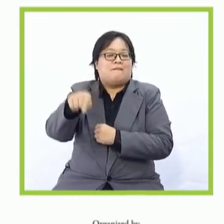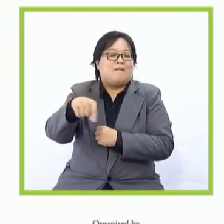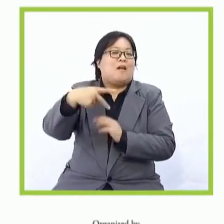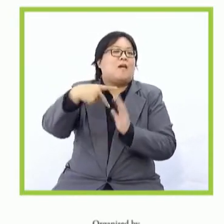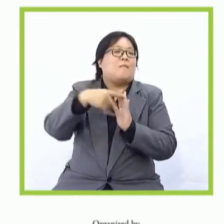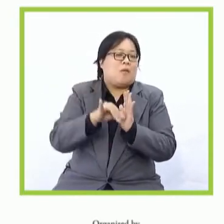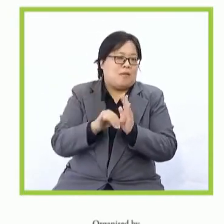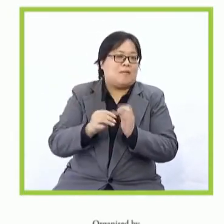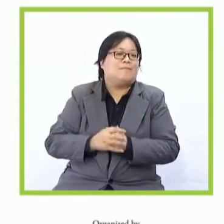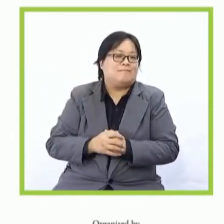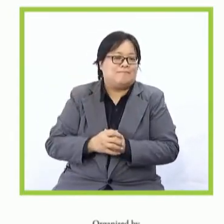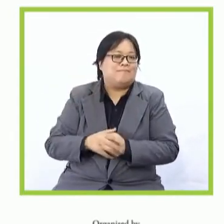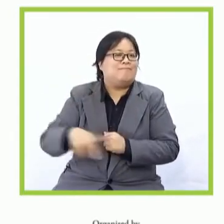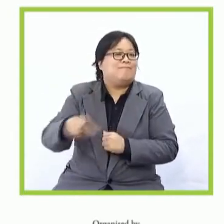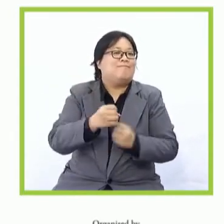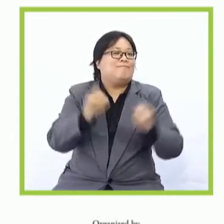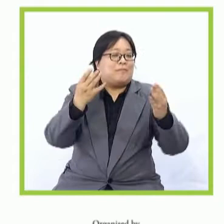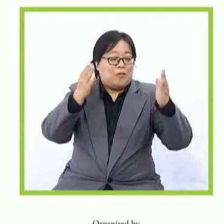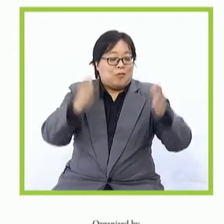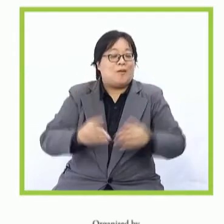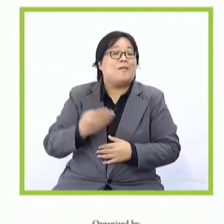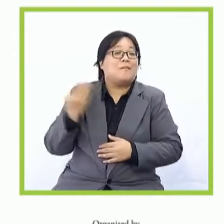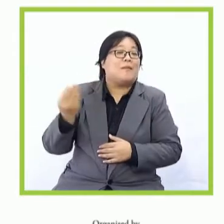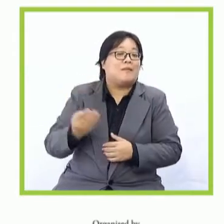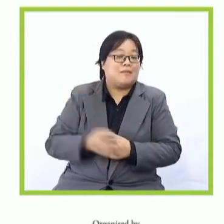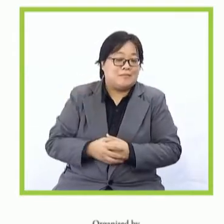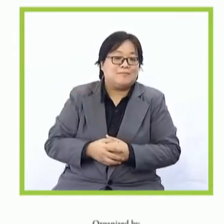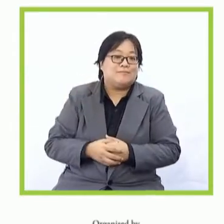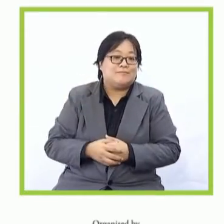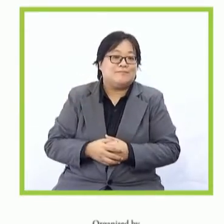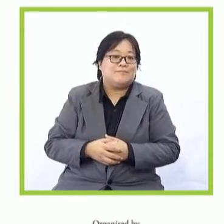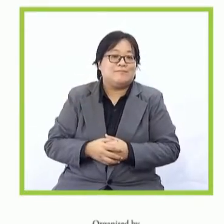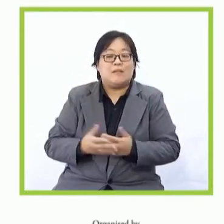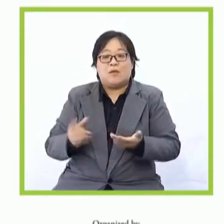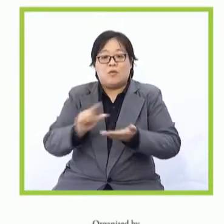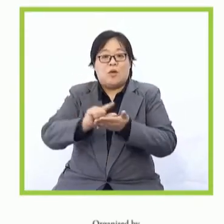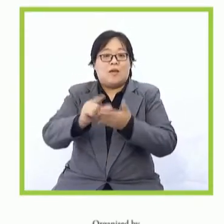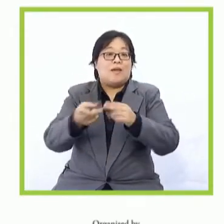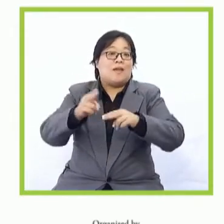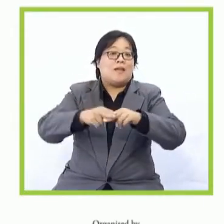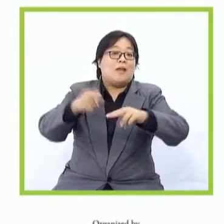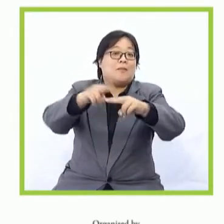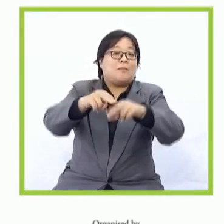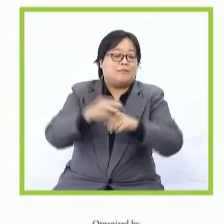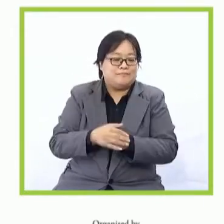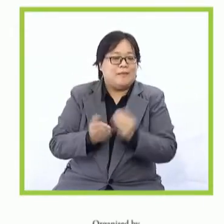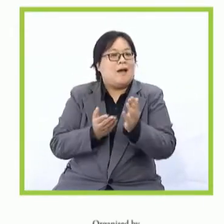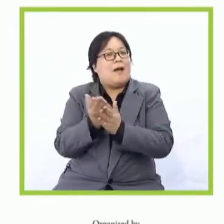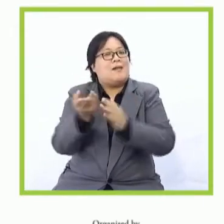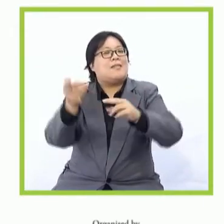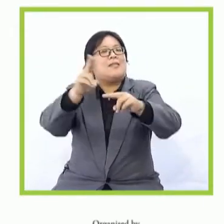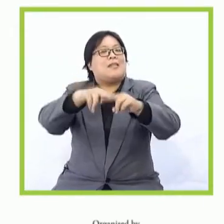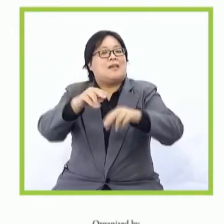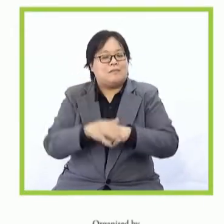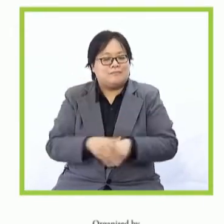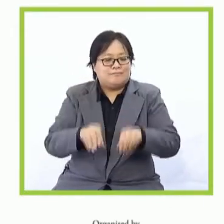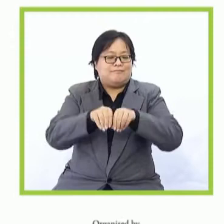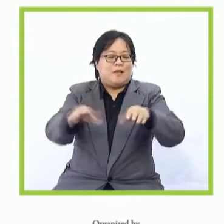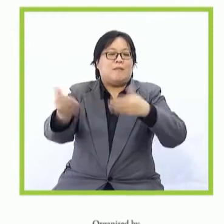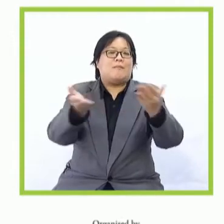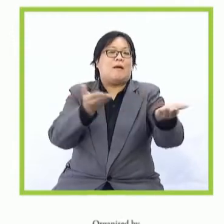policies: money in the hands of ordinary people, wage increases and rights at work, expansion of public